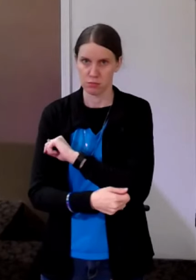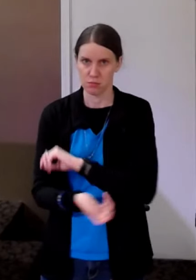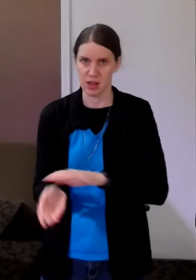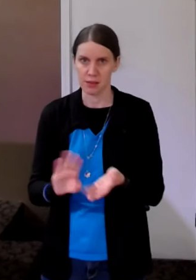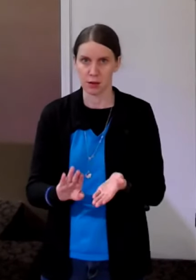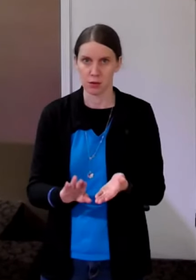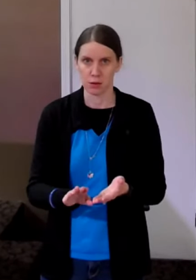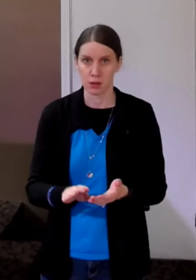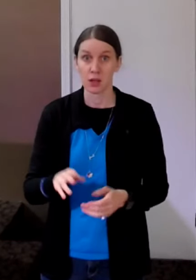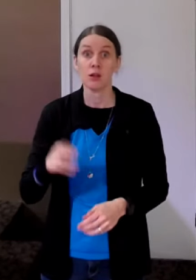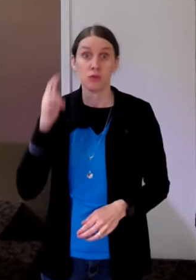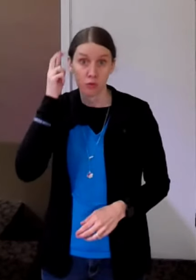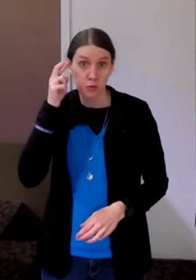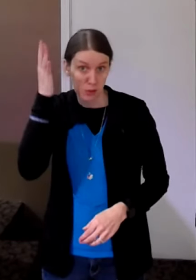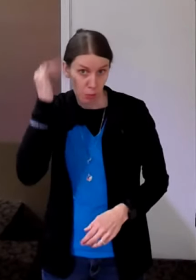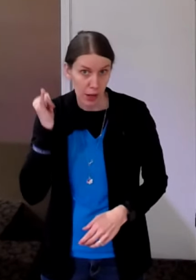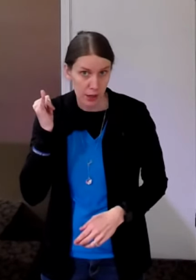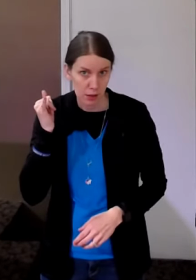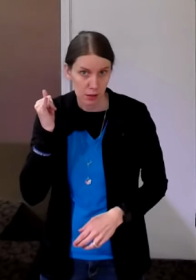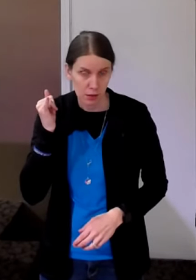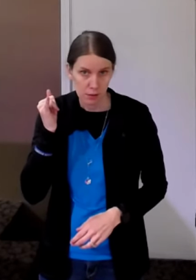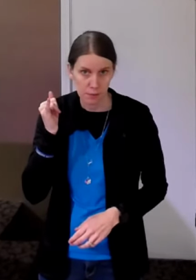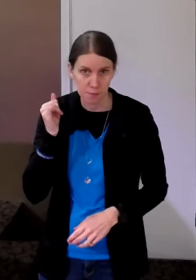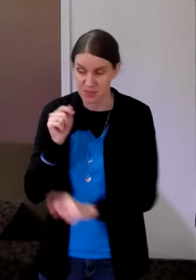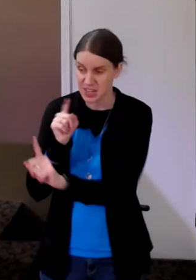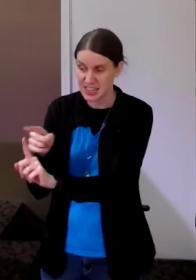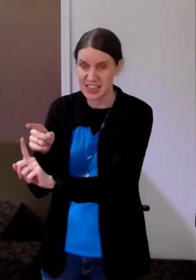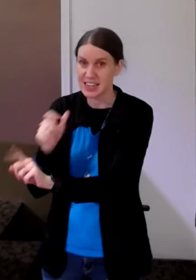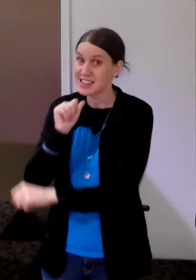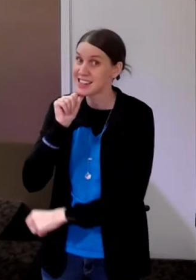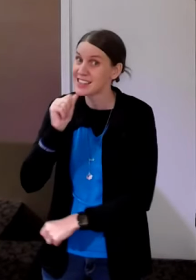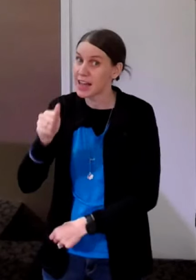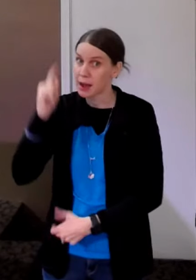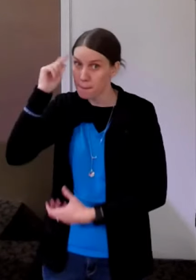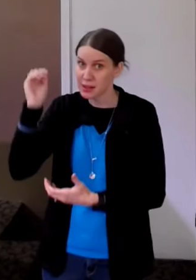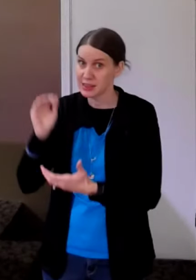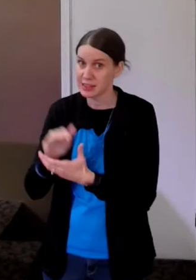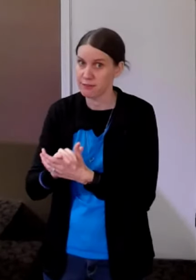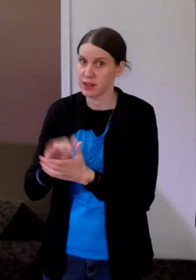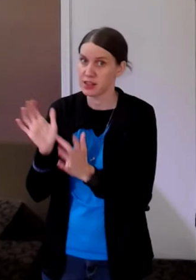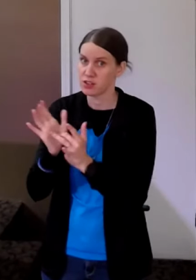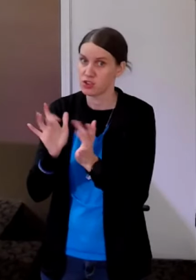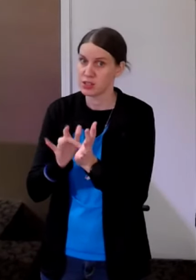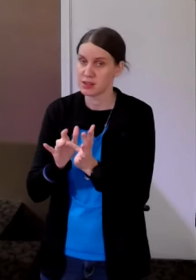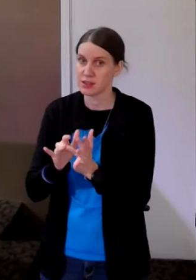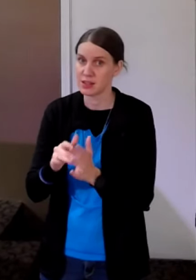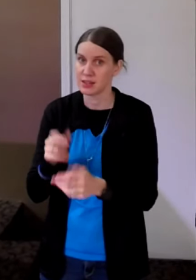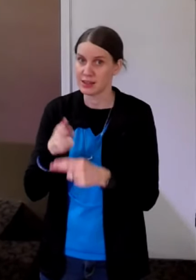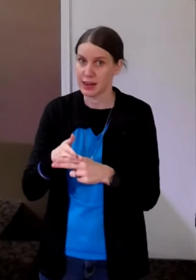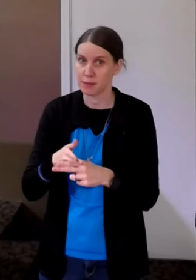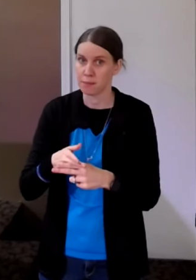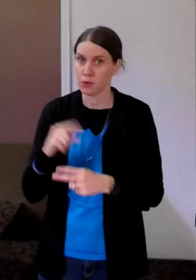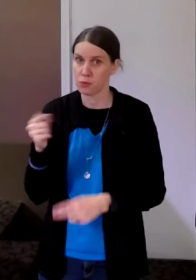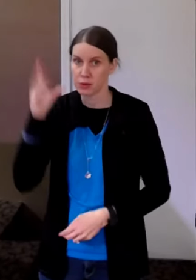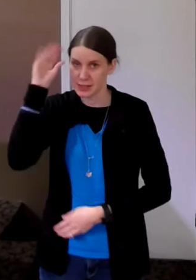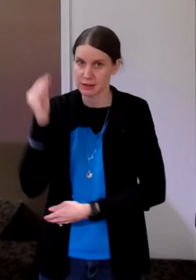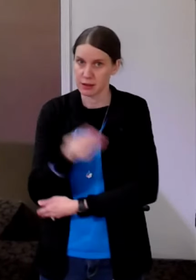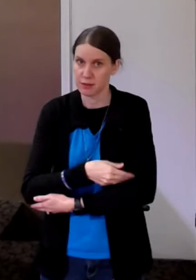this, this is the reason, he hath not believed in the name of the only begotten Son of God.